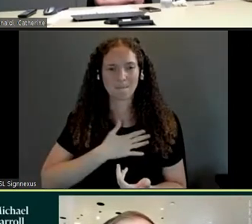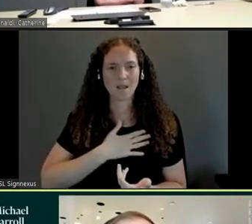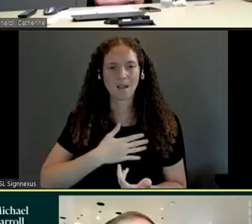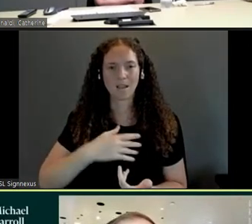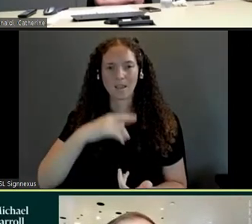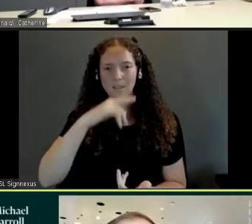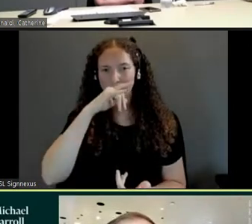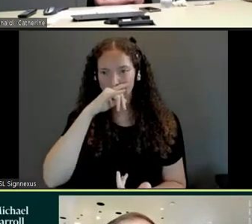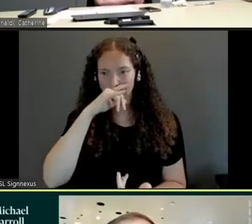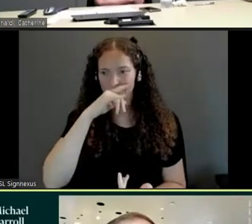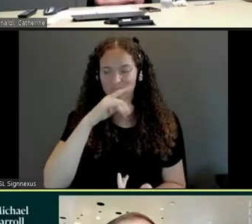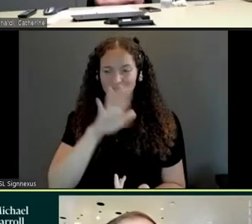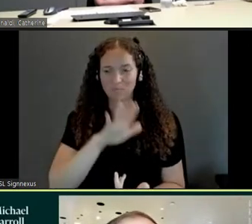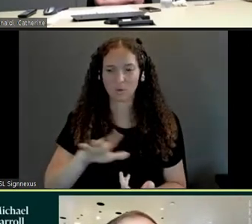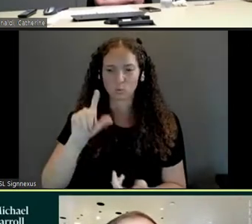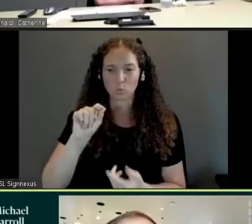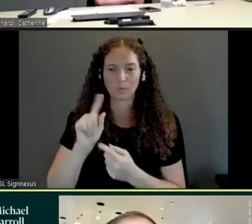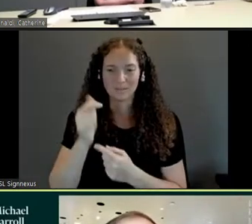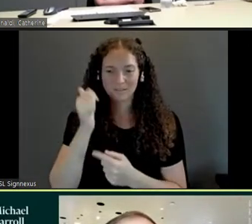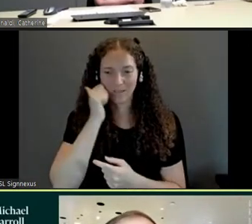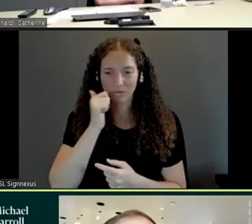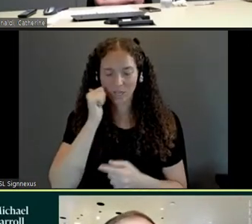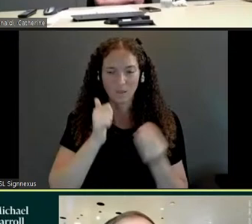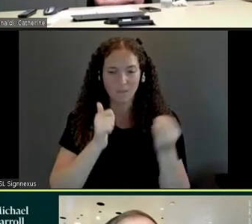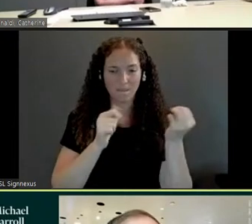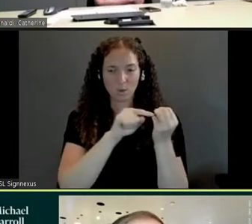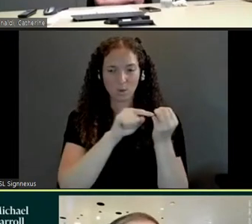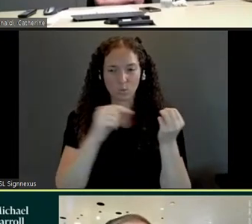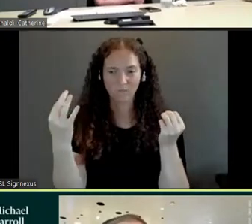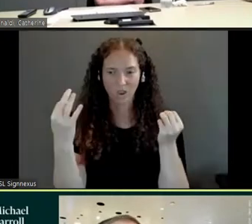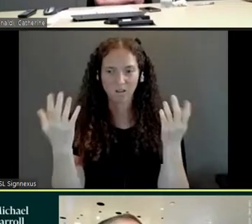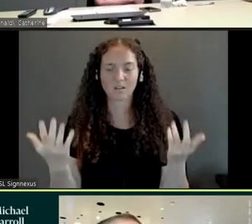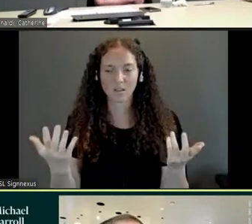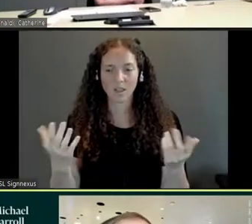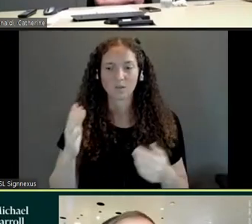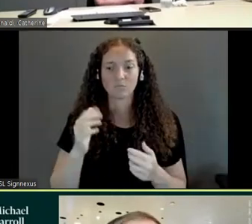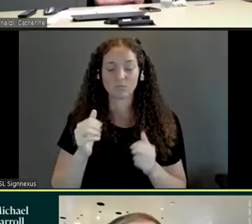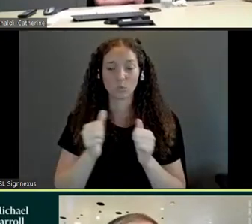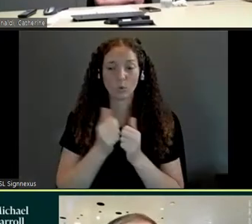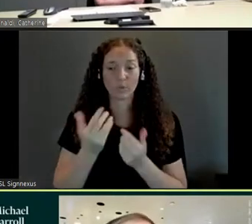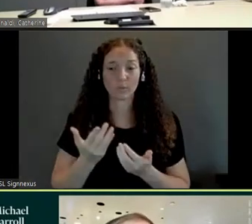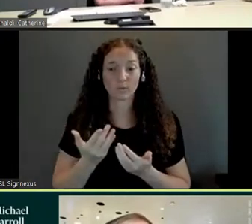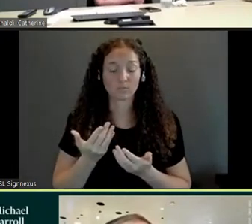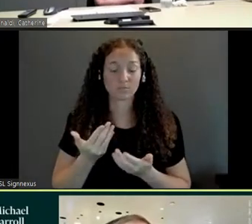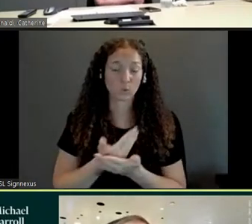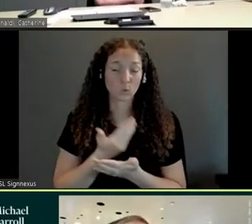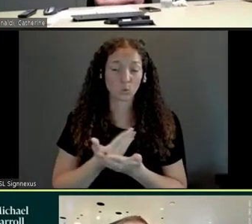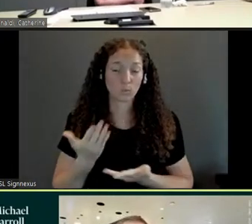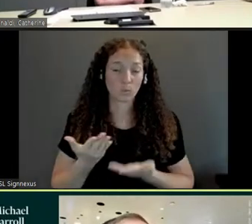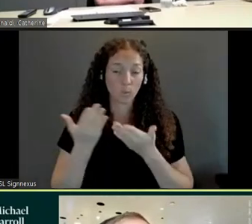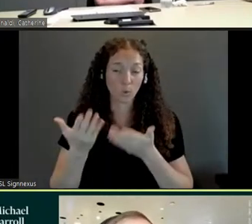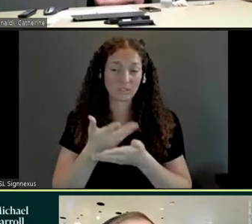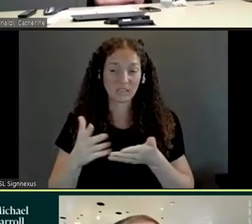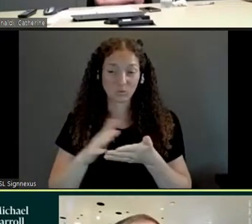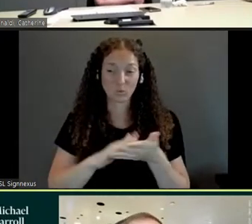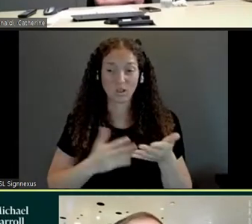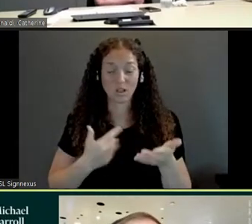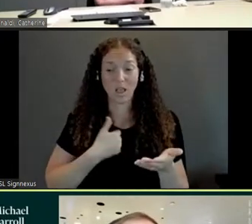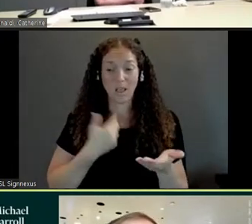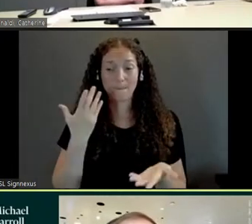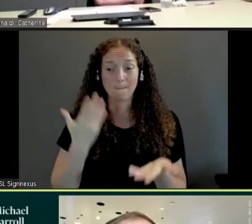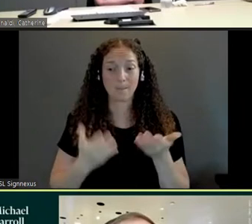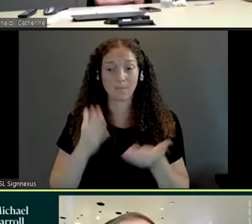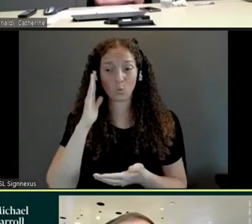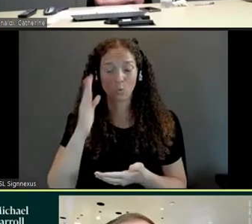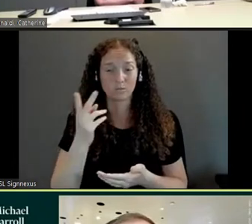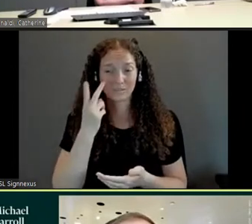Friday. And with the new proposed schedule, that I'll be lucky to see them, I think, probably once during that